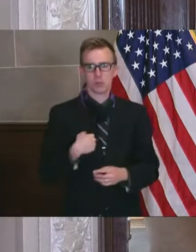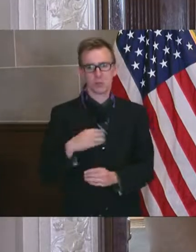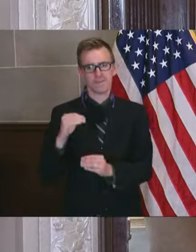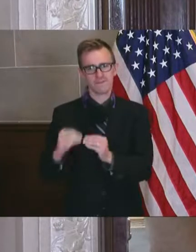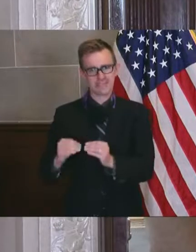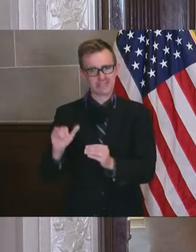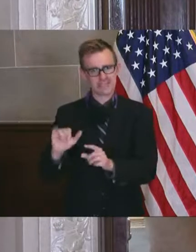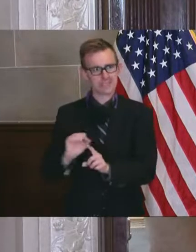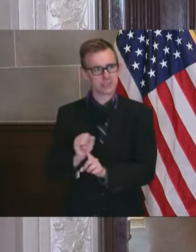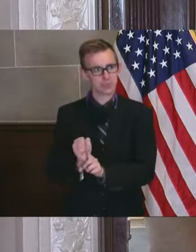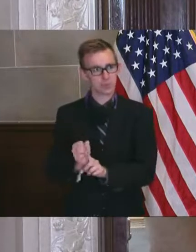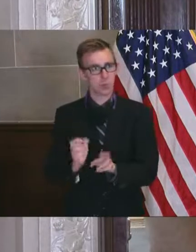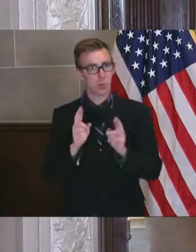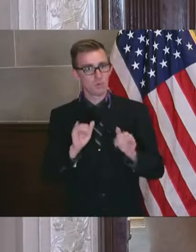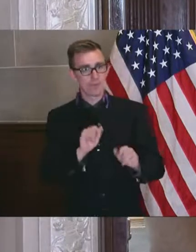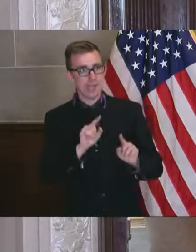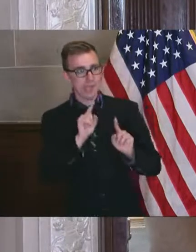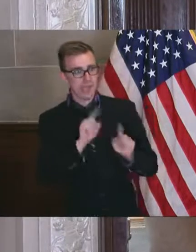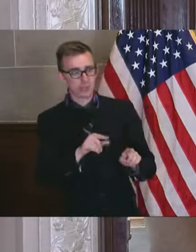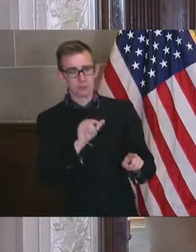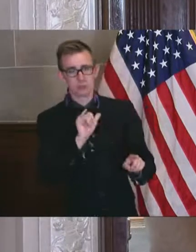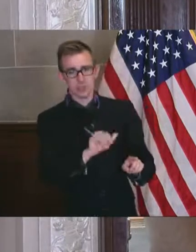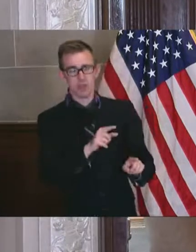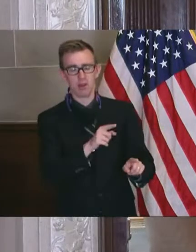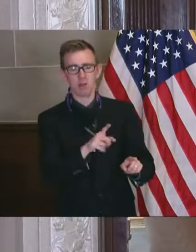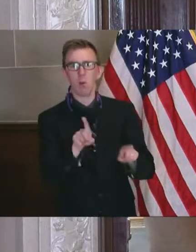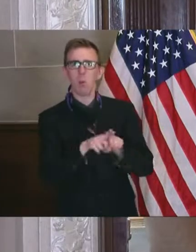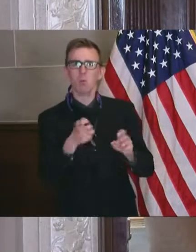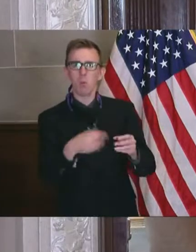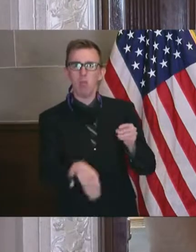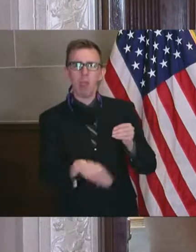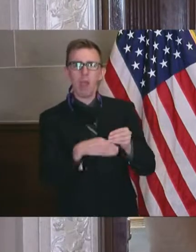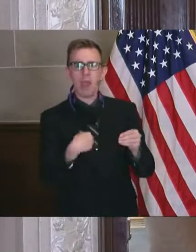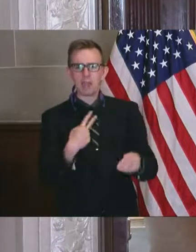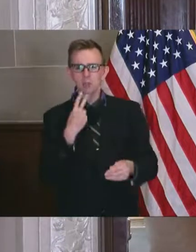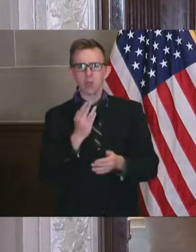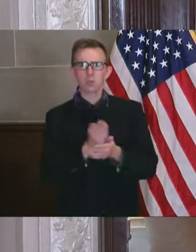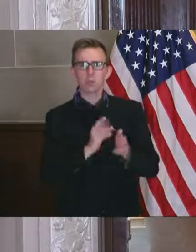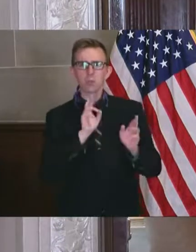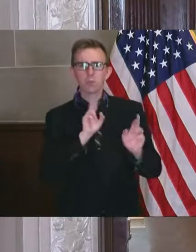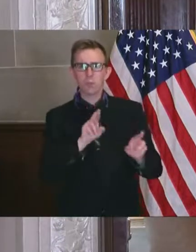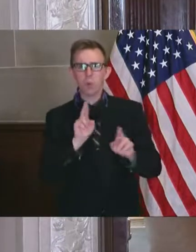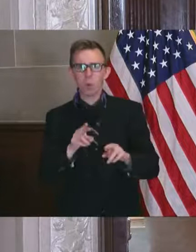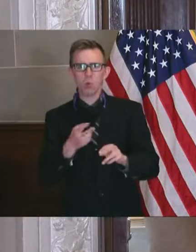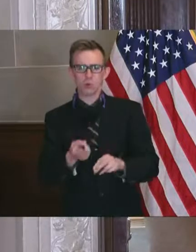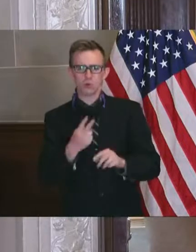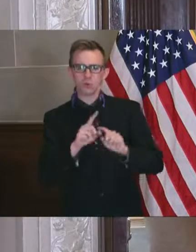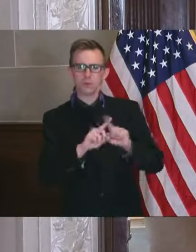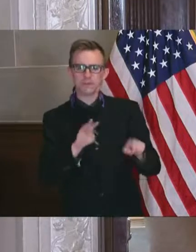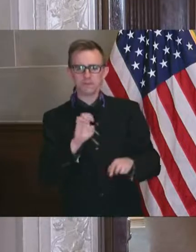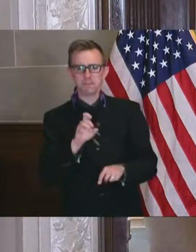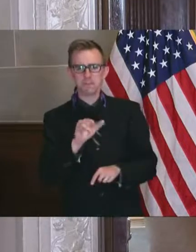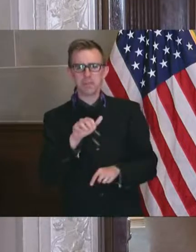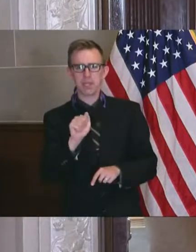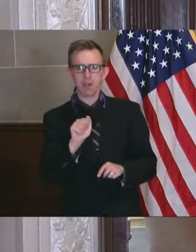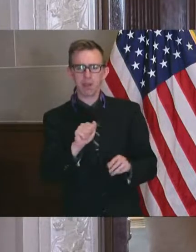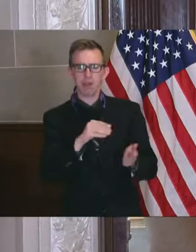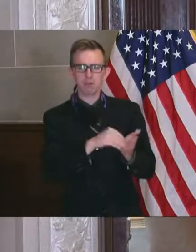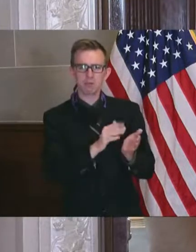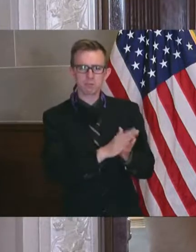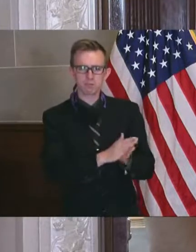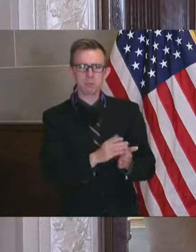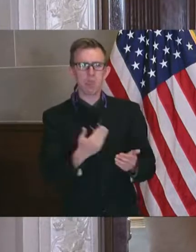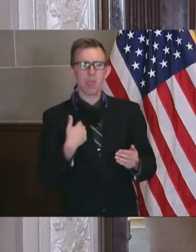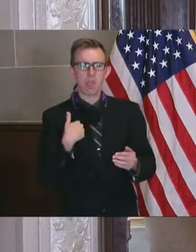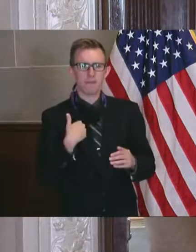So I hope that answers your question. I want to parenthetically add to that, though. I've seen some reports in two different media things that there were